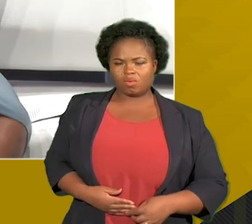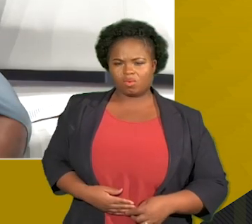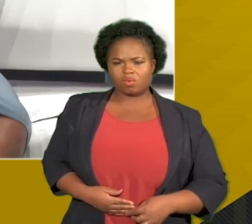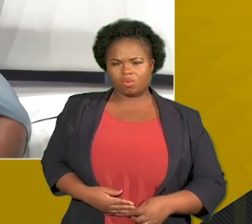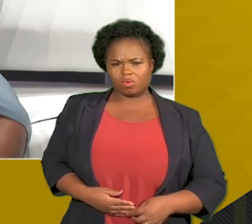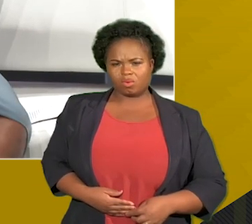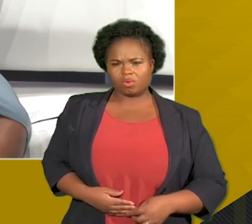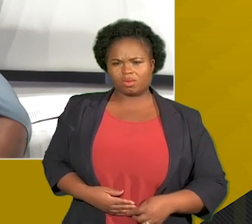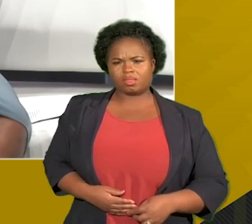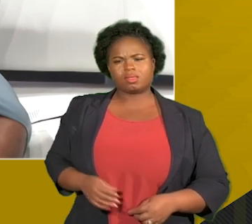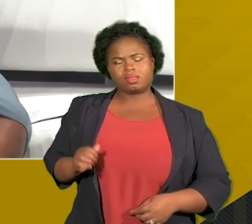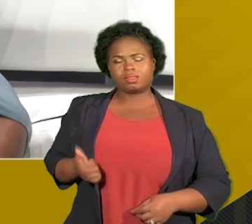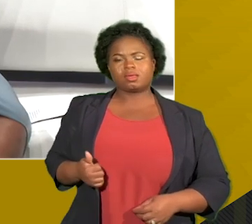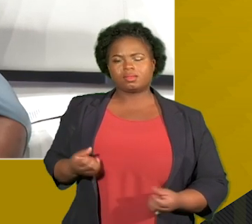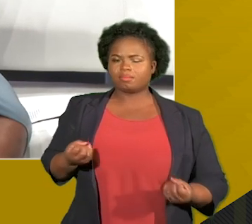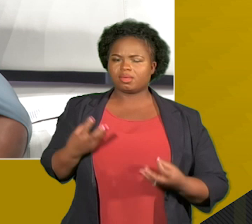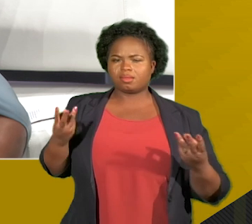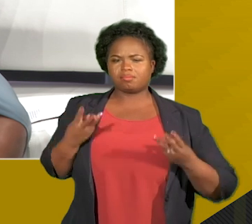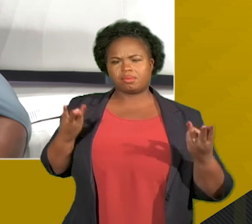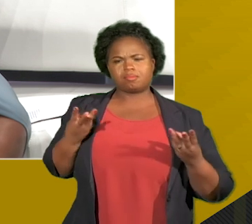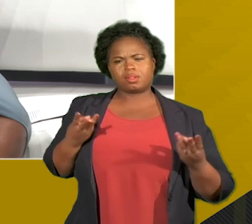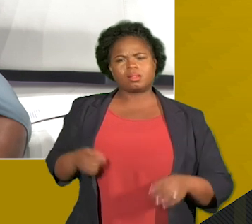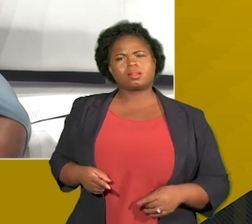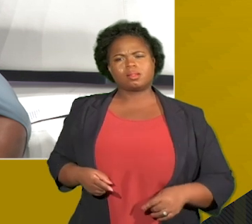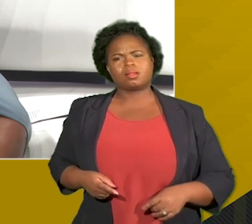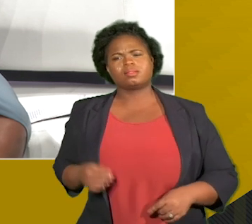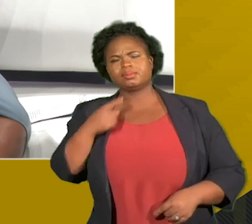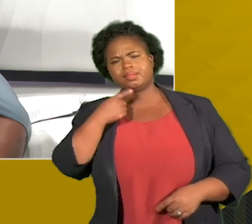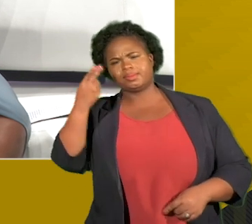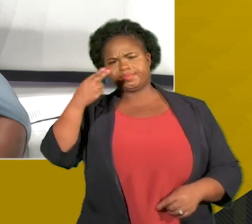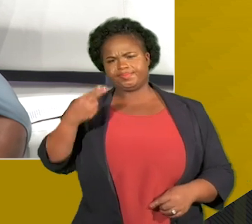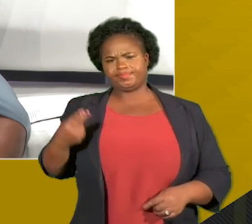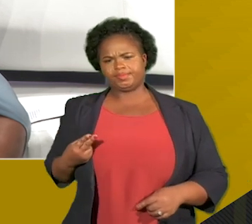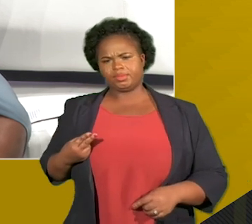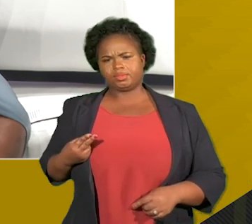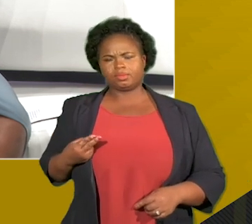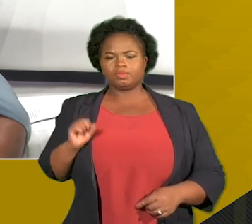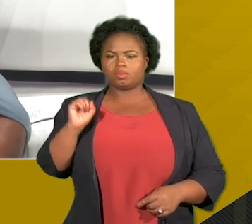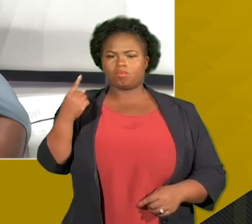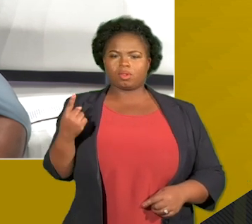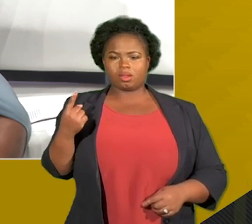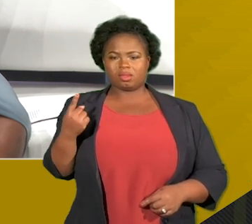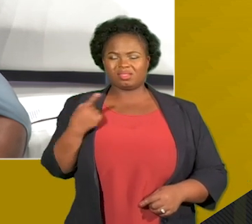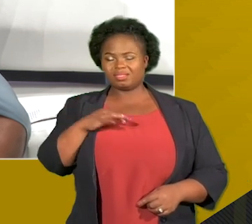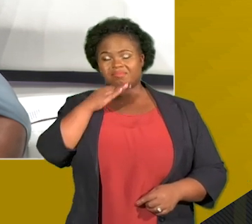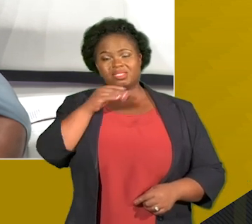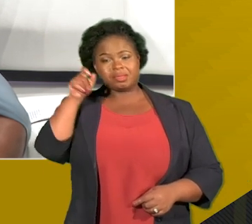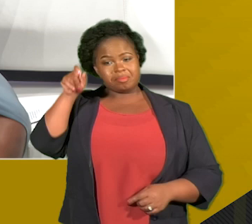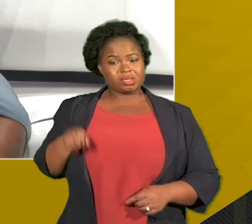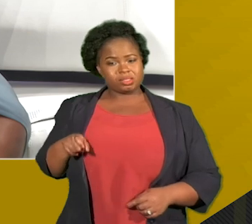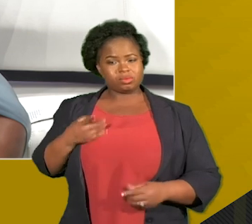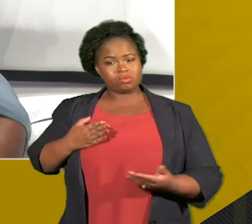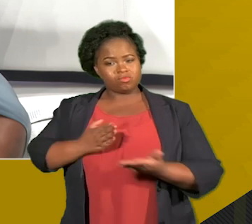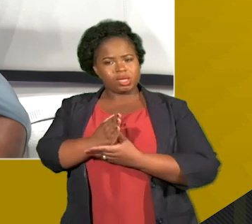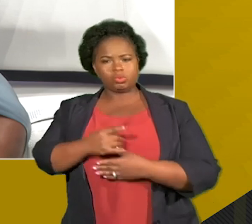Where does, and I guess that's what a lot of people, you've drawn a picture of someone. Does that person then not have a